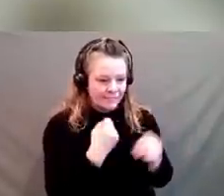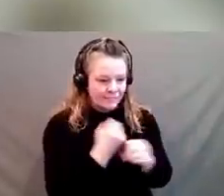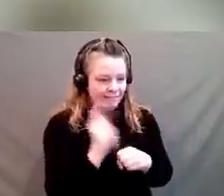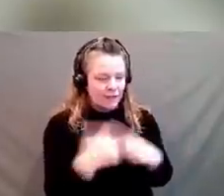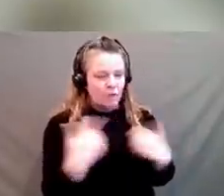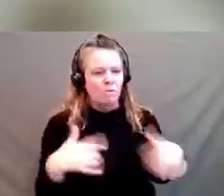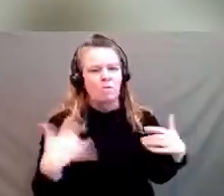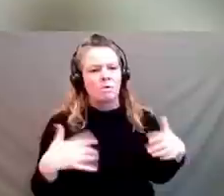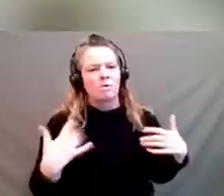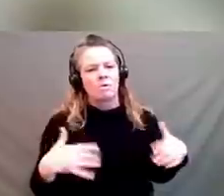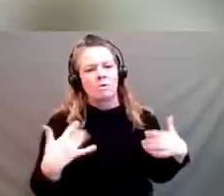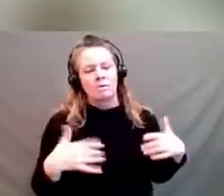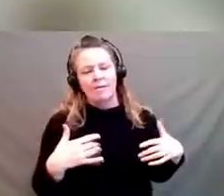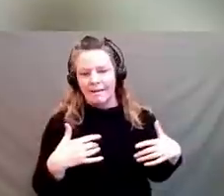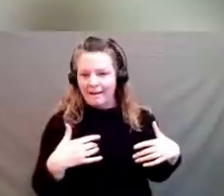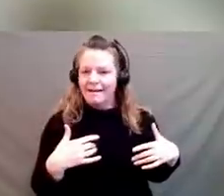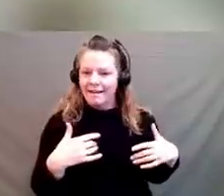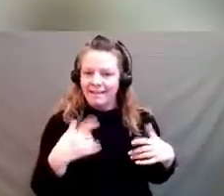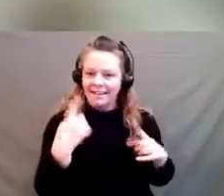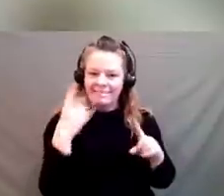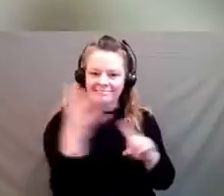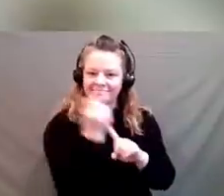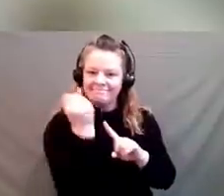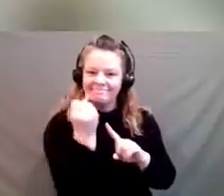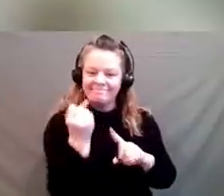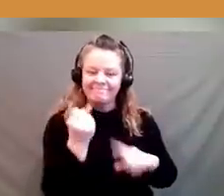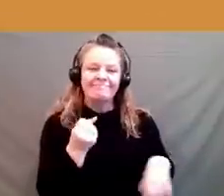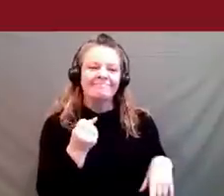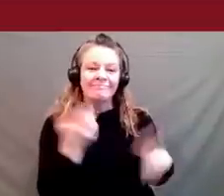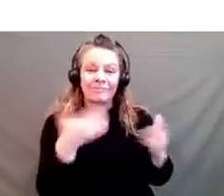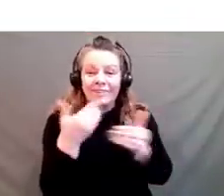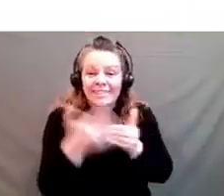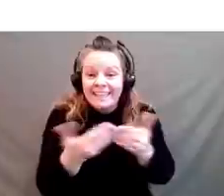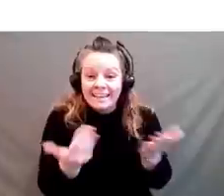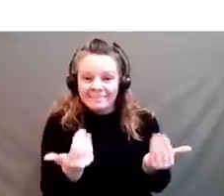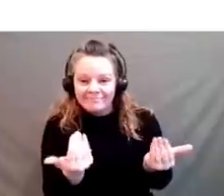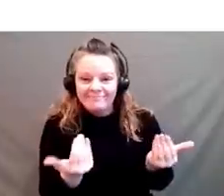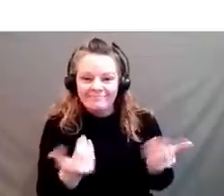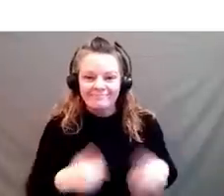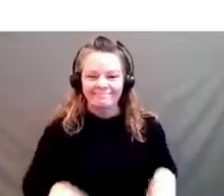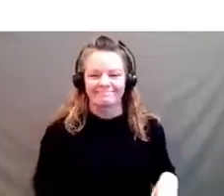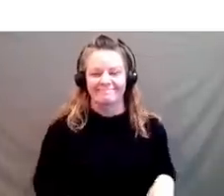Like, I've done it. What's next?